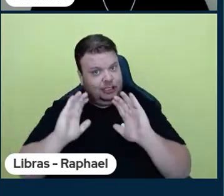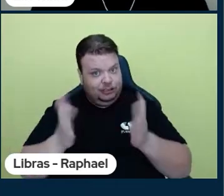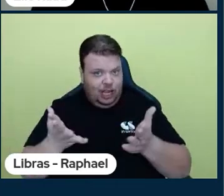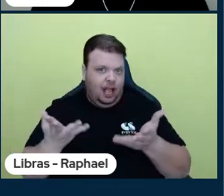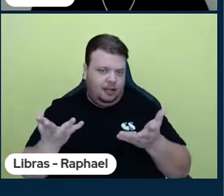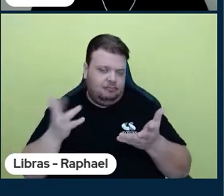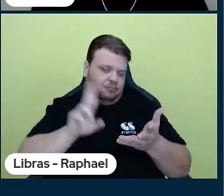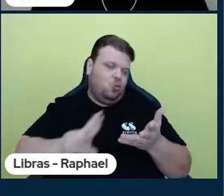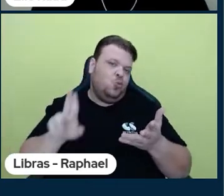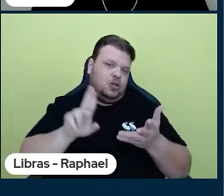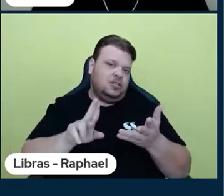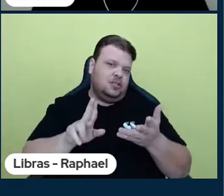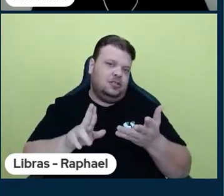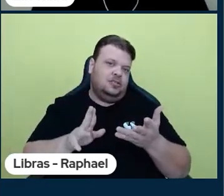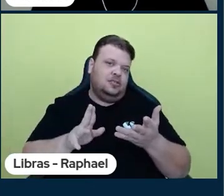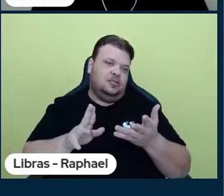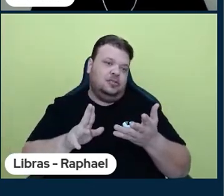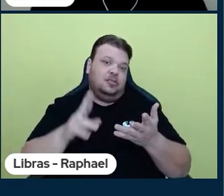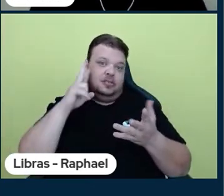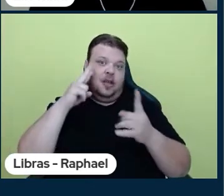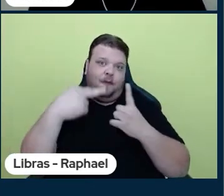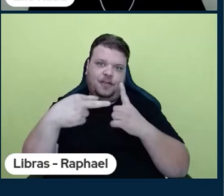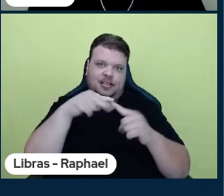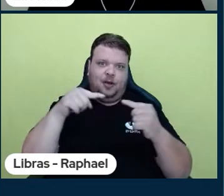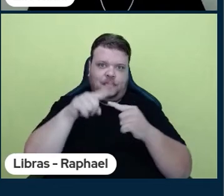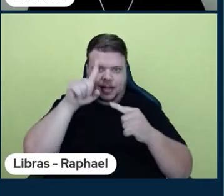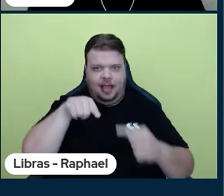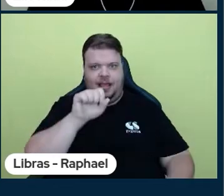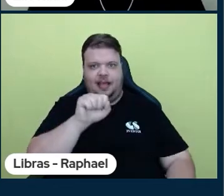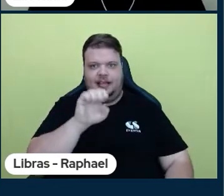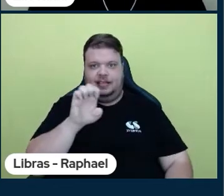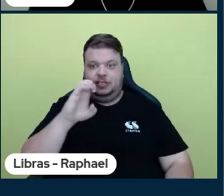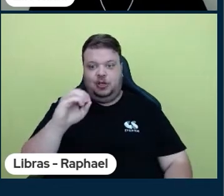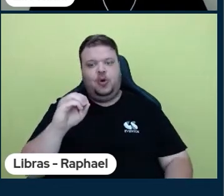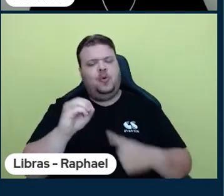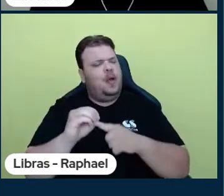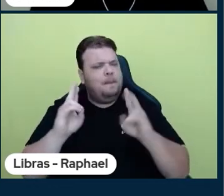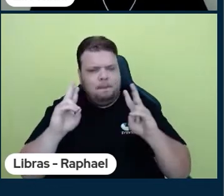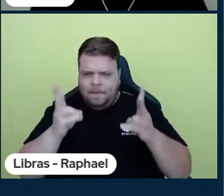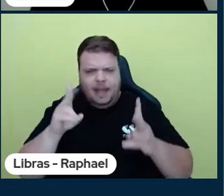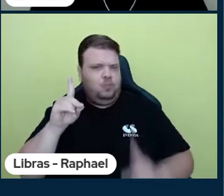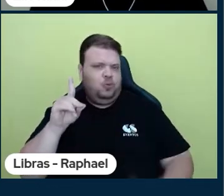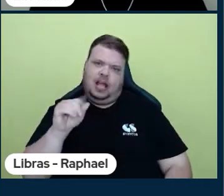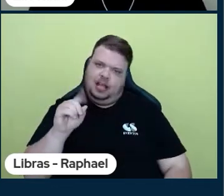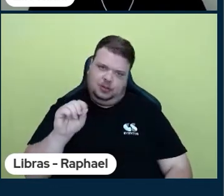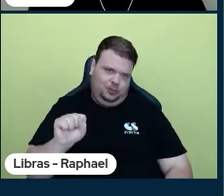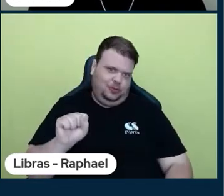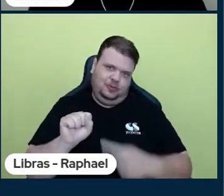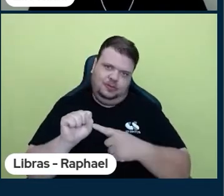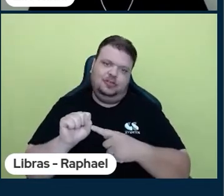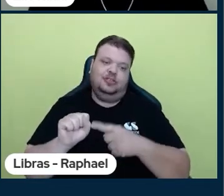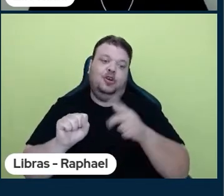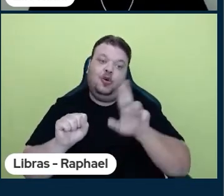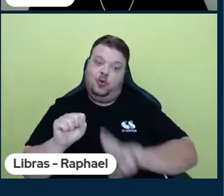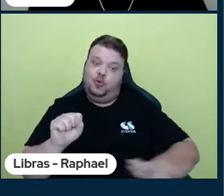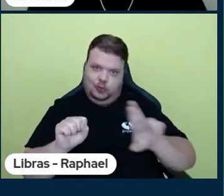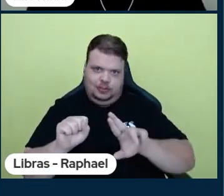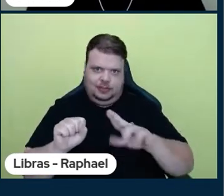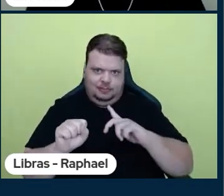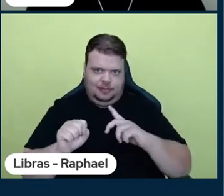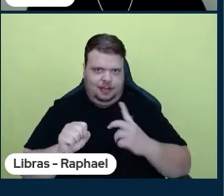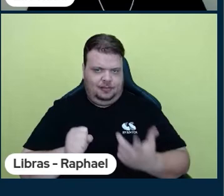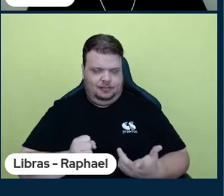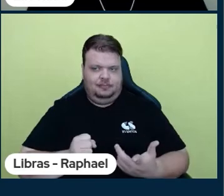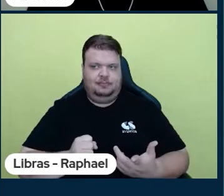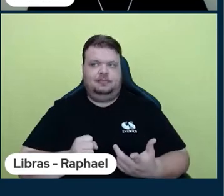to create a chatbot or a conversational AI channel. So there is no